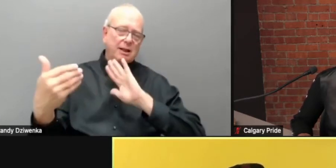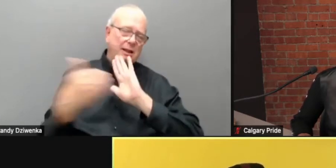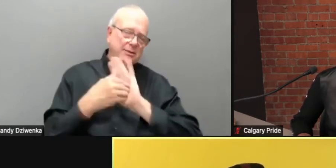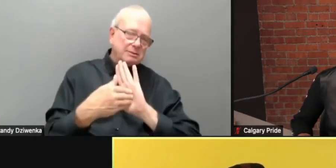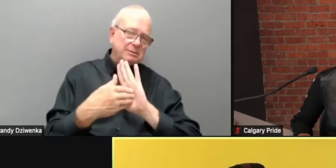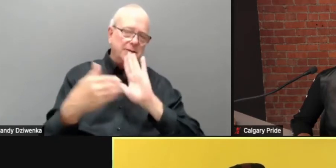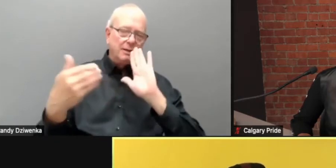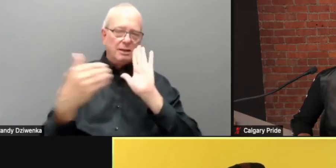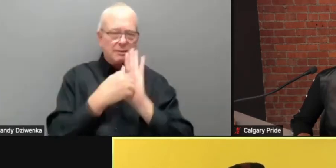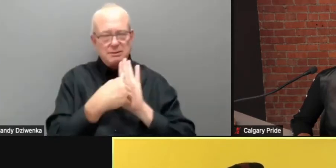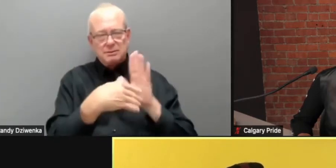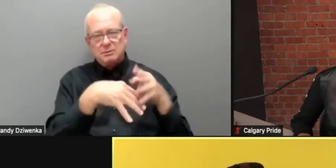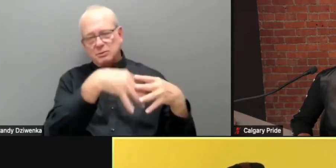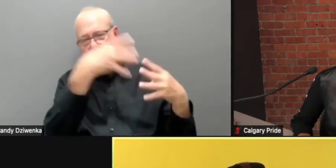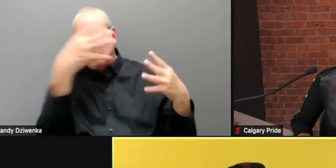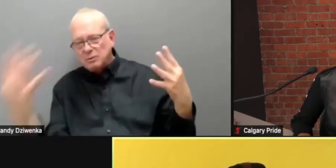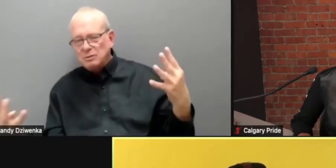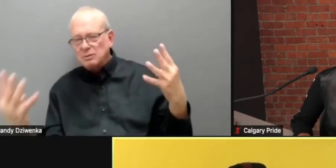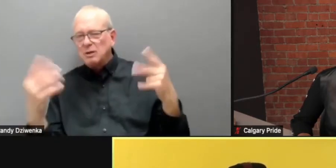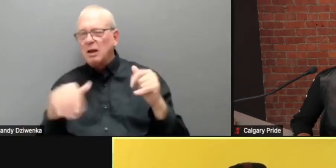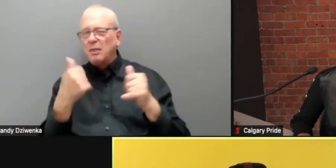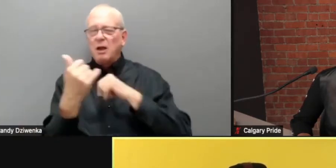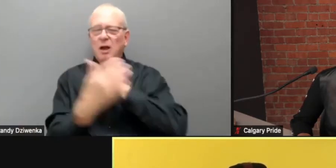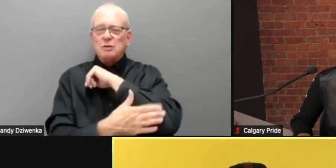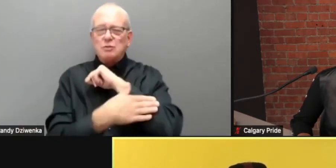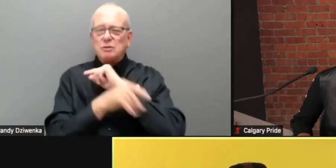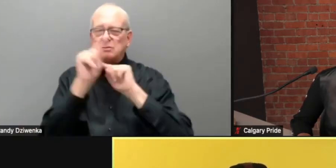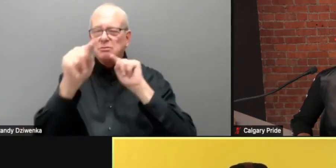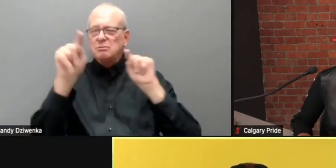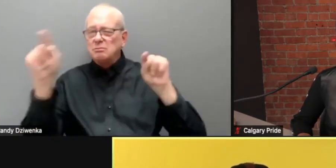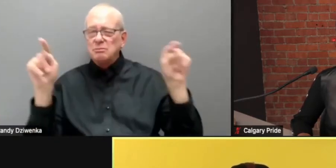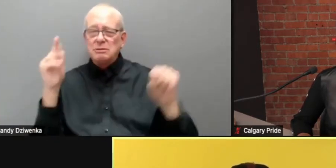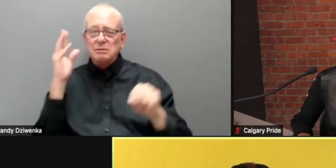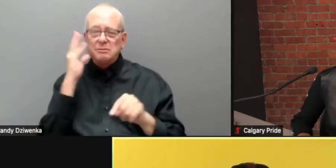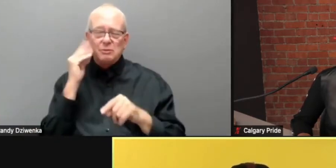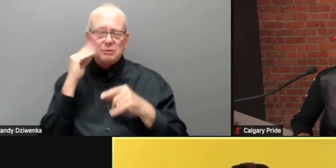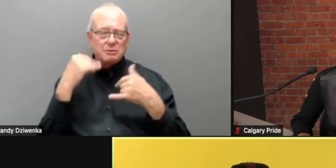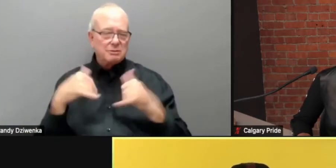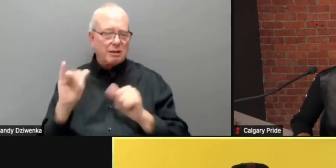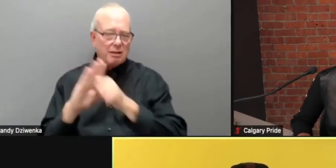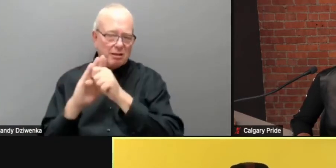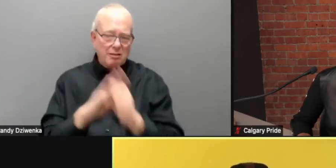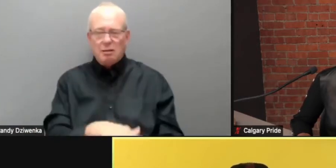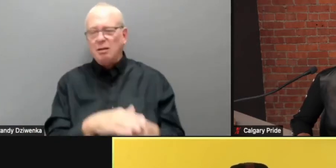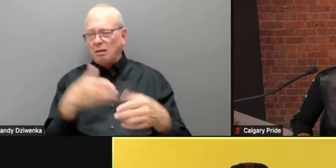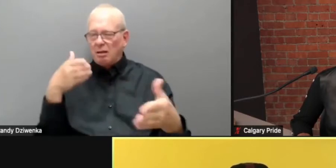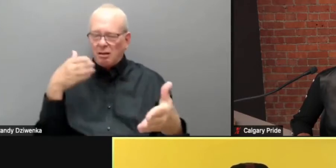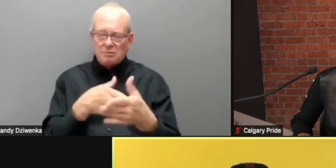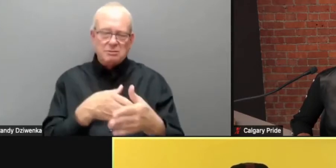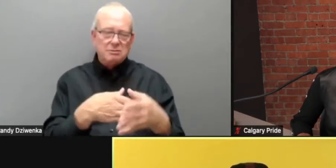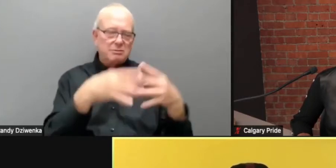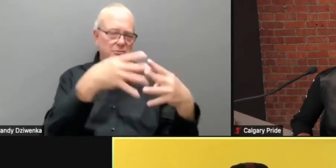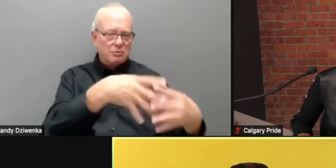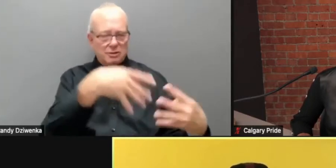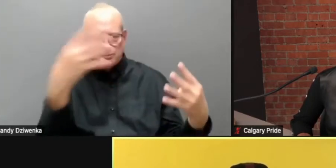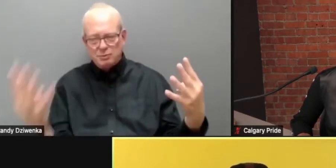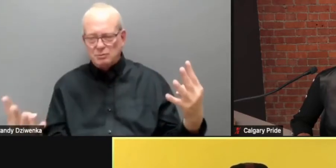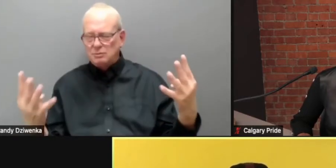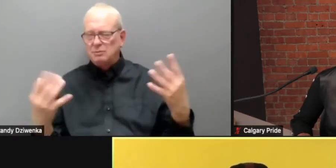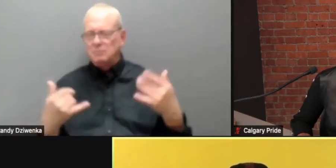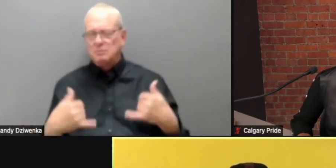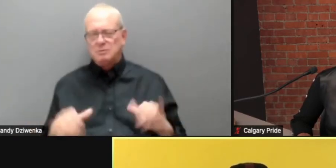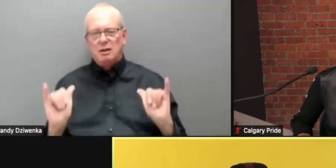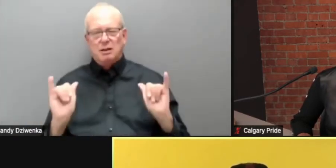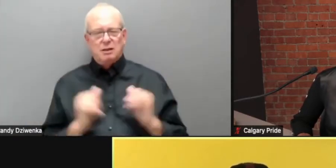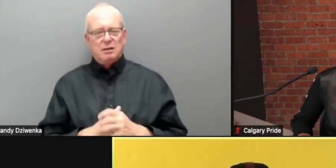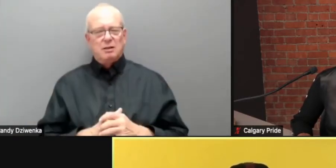no homophobia, but it varies from place to place. And I was quite surprised that countries where I visited,